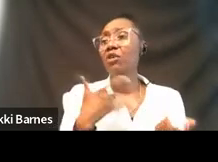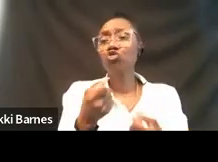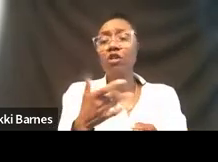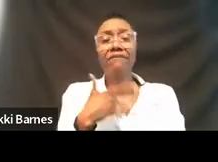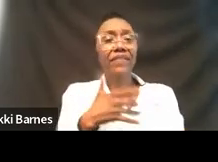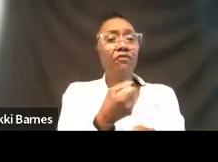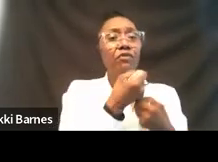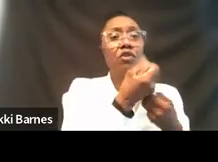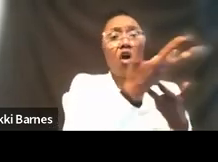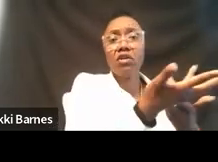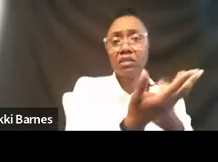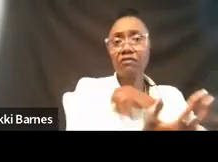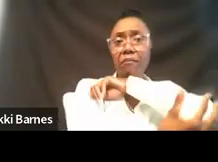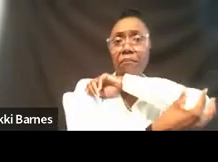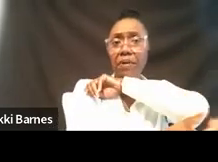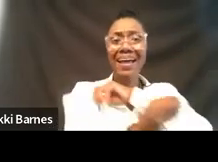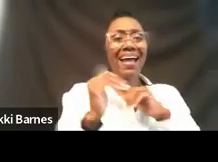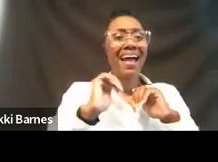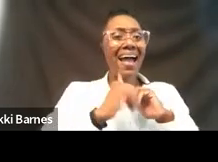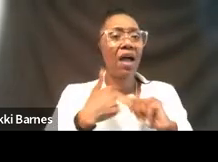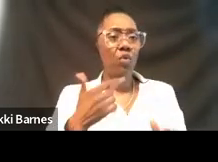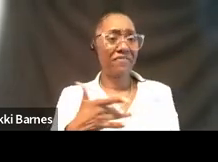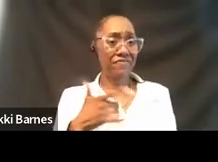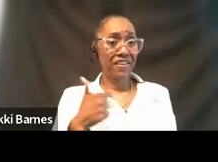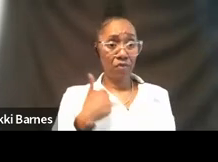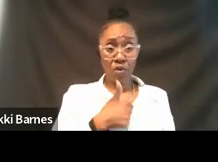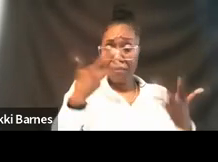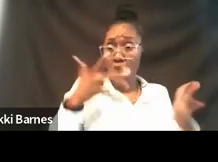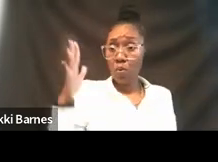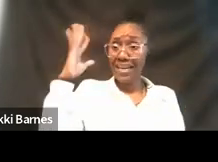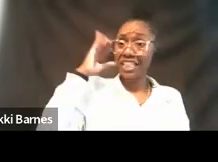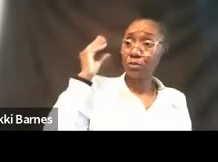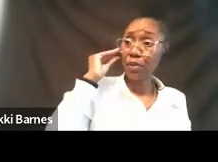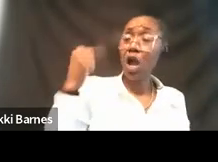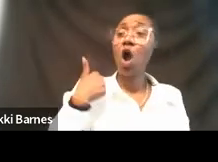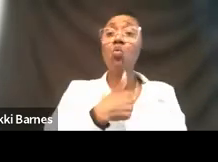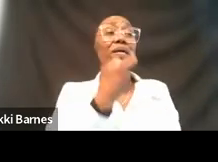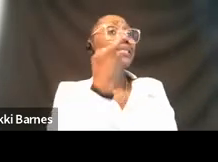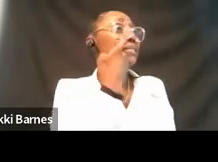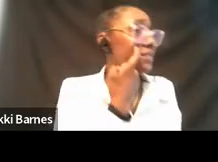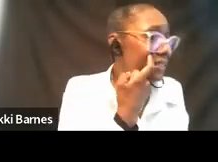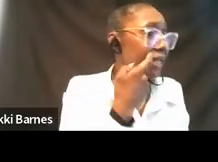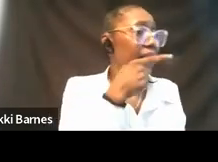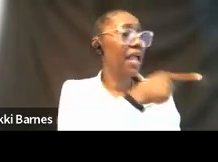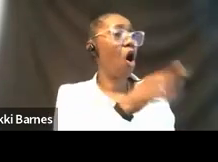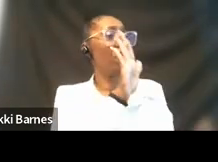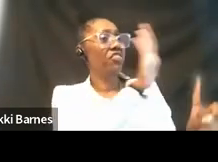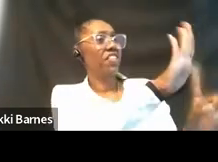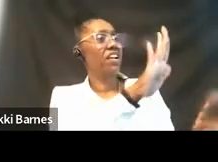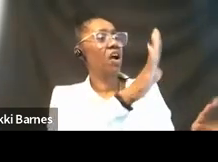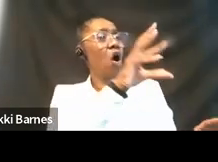poverty, or just how we personally feel about it, whether we experienced it or we watched it, or we believe that it's someone's own fault for not making